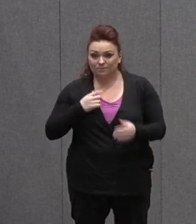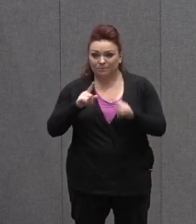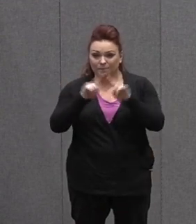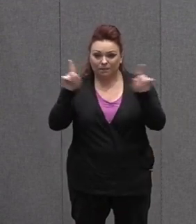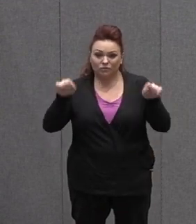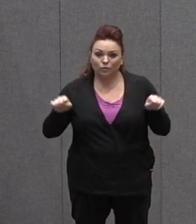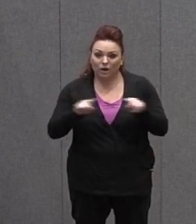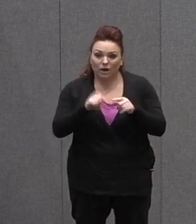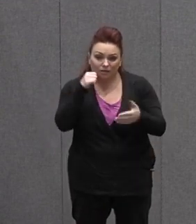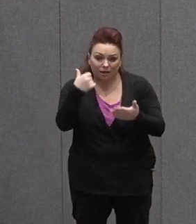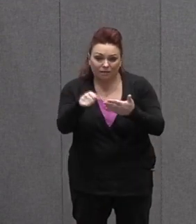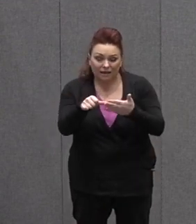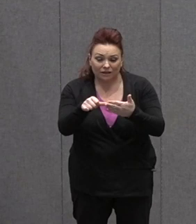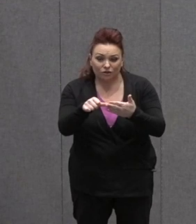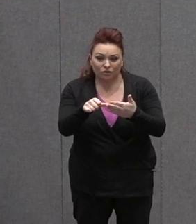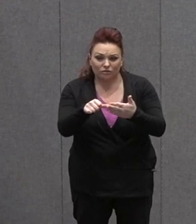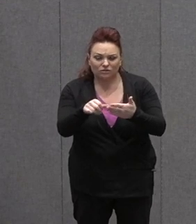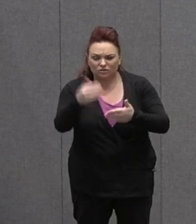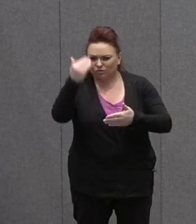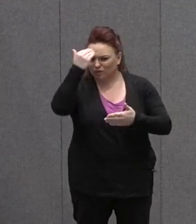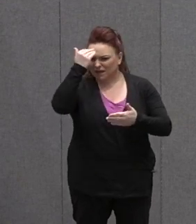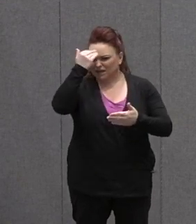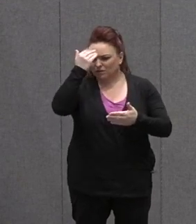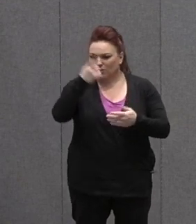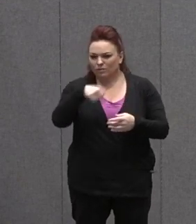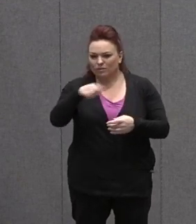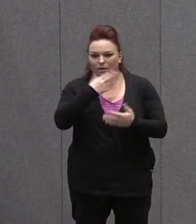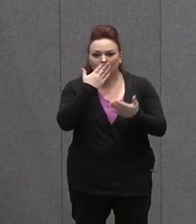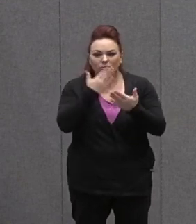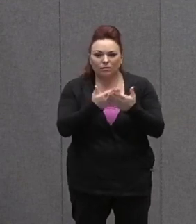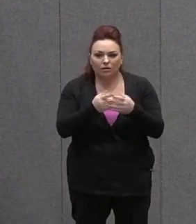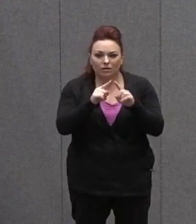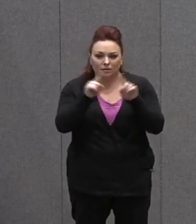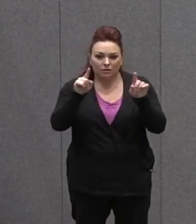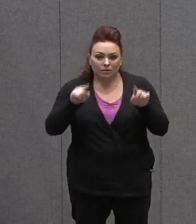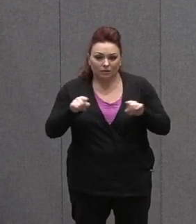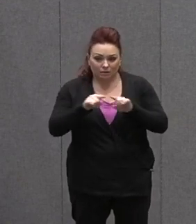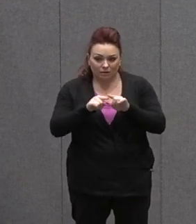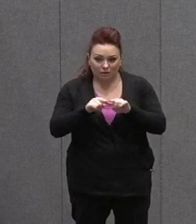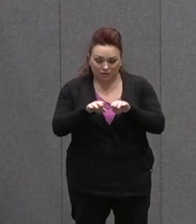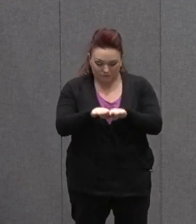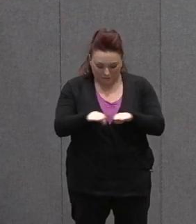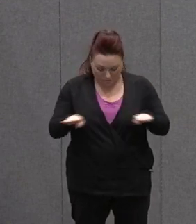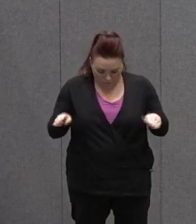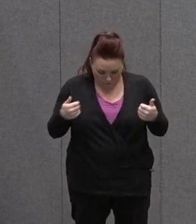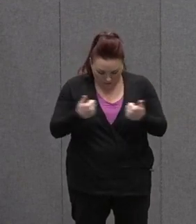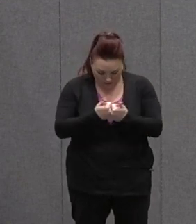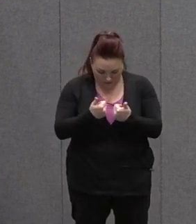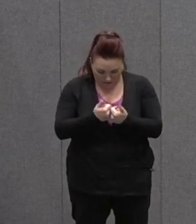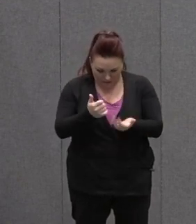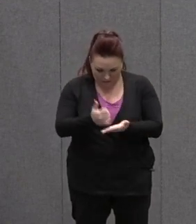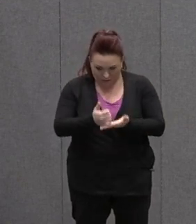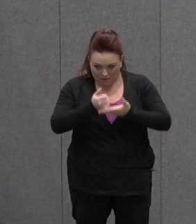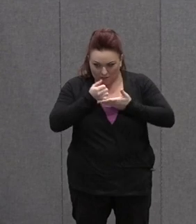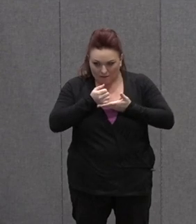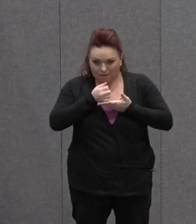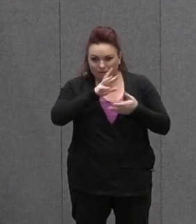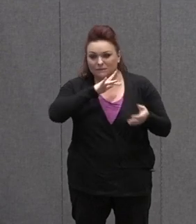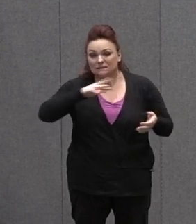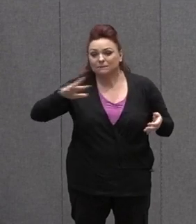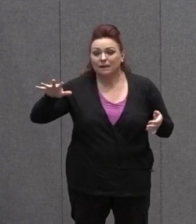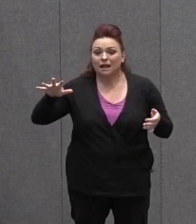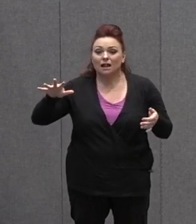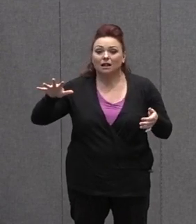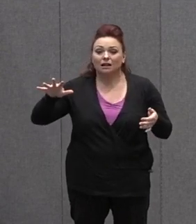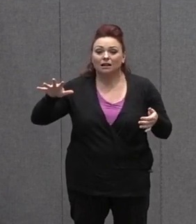Square are the letters. We know them well. Square is a board game to help us